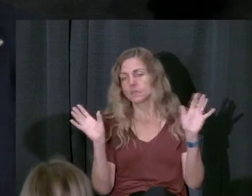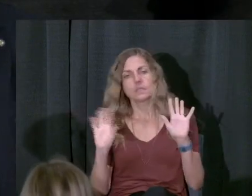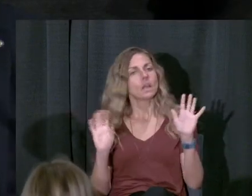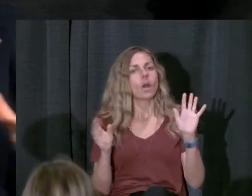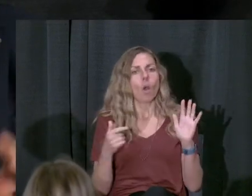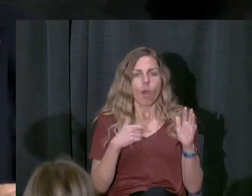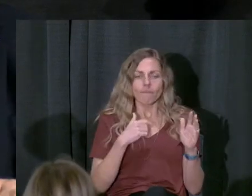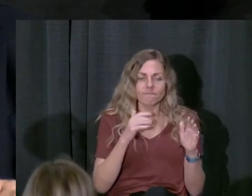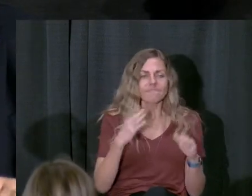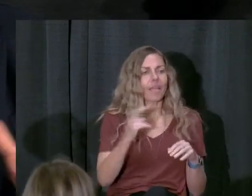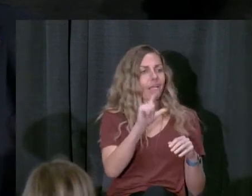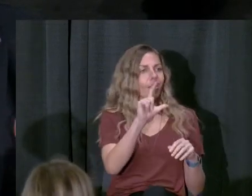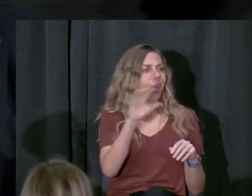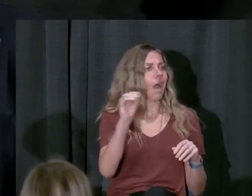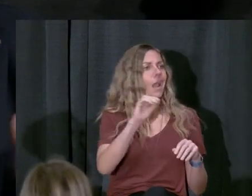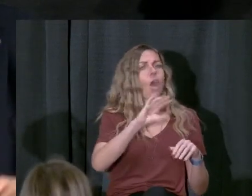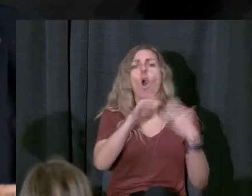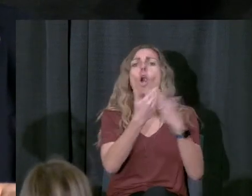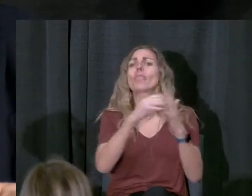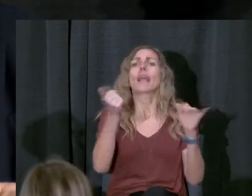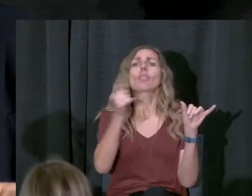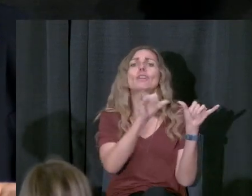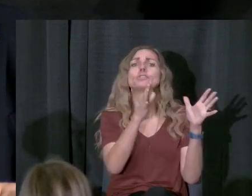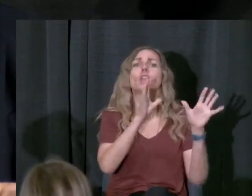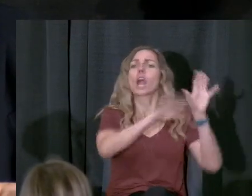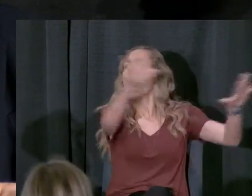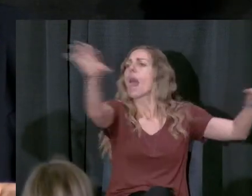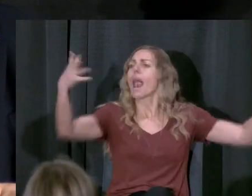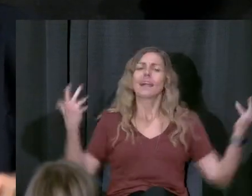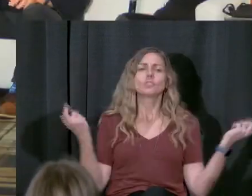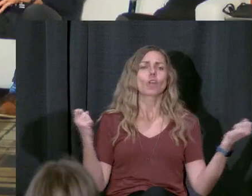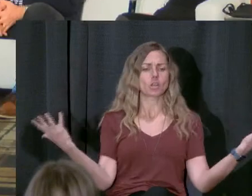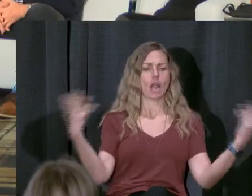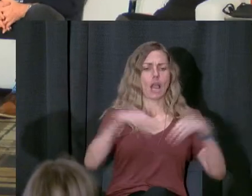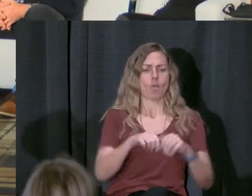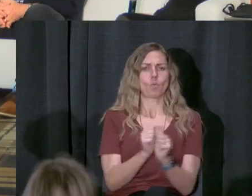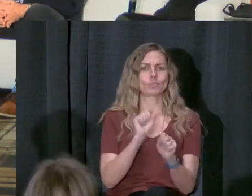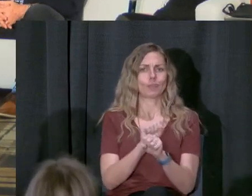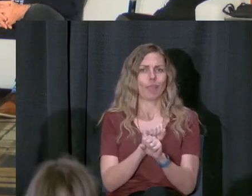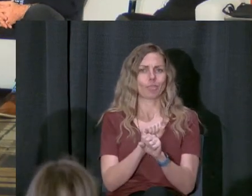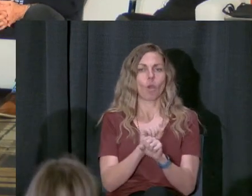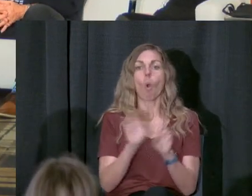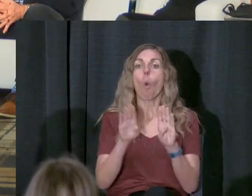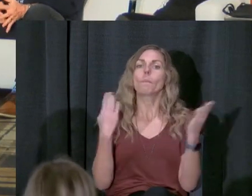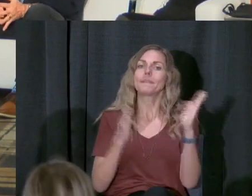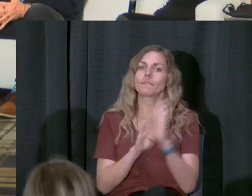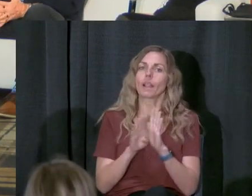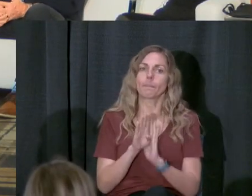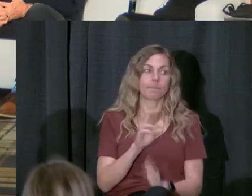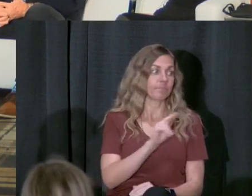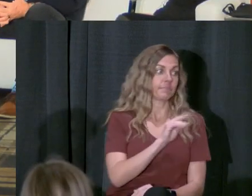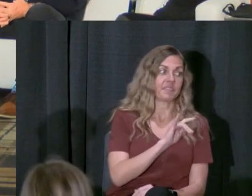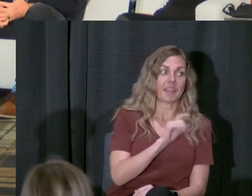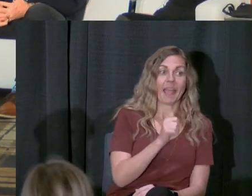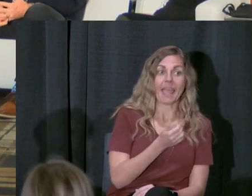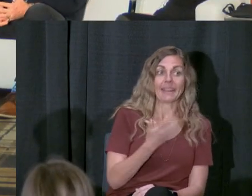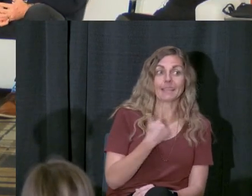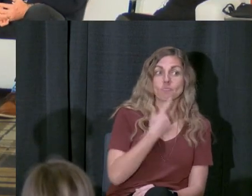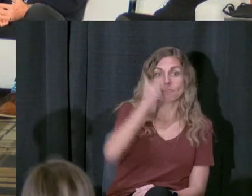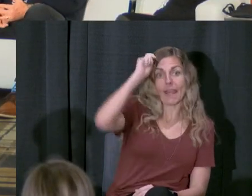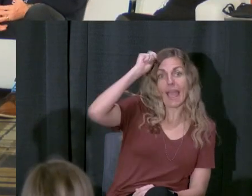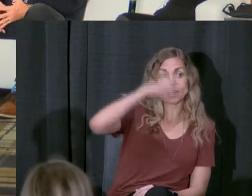world trying to work together. It's open development. Okay? Excellent. Yeah. Nina, anything at Red Hat you can talk about in your role